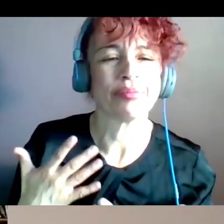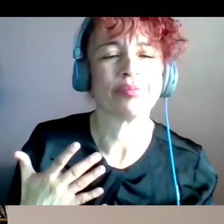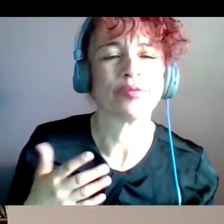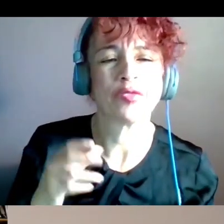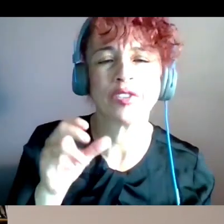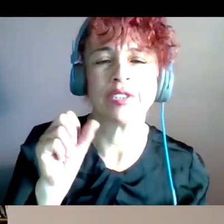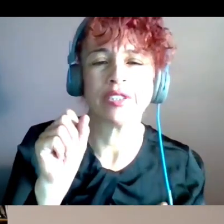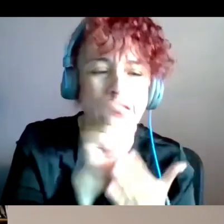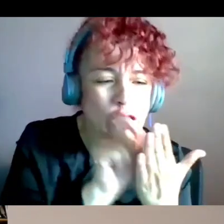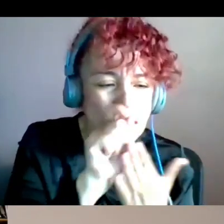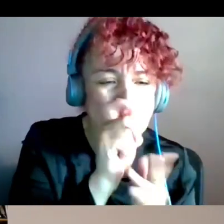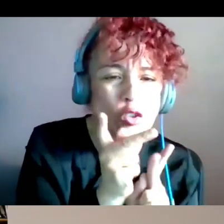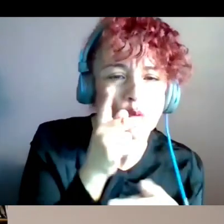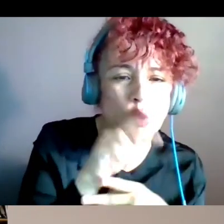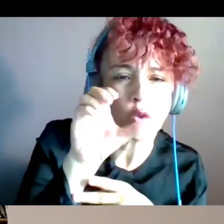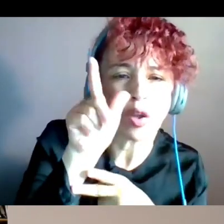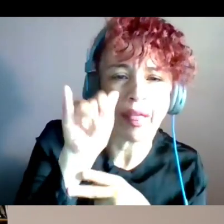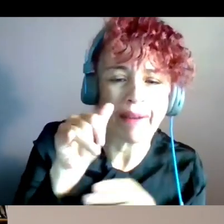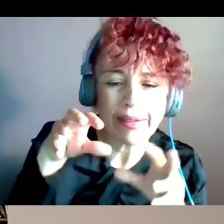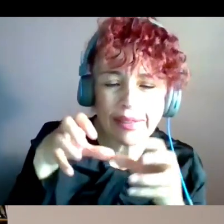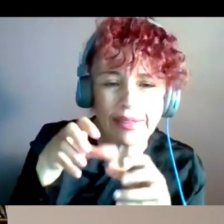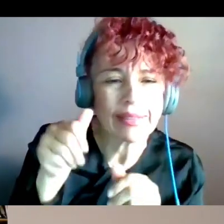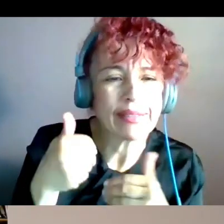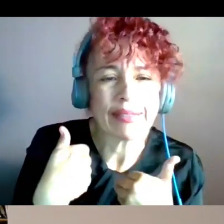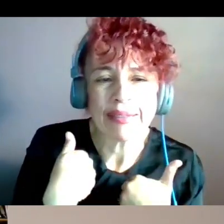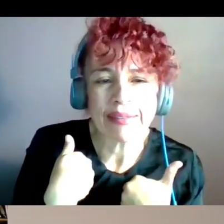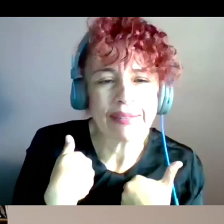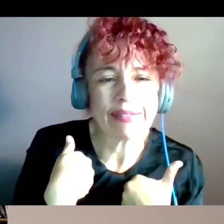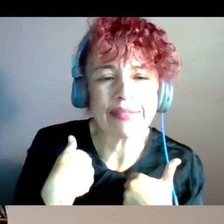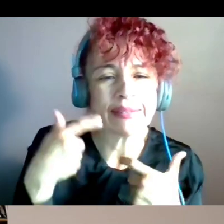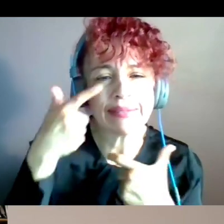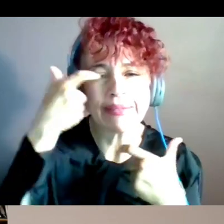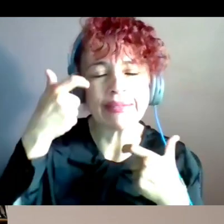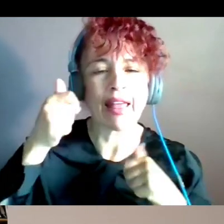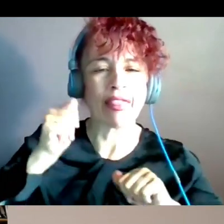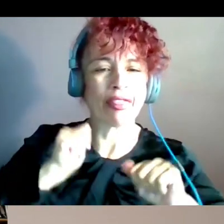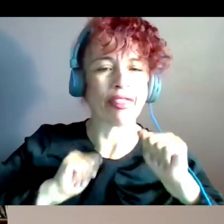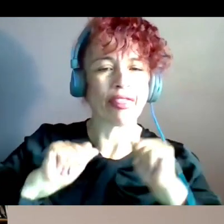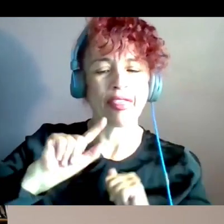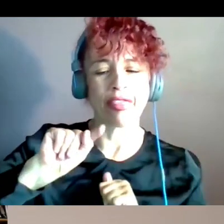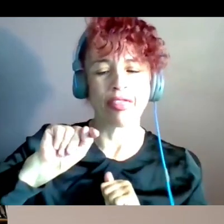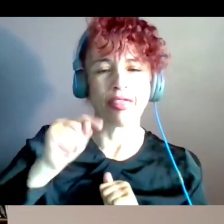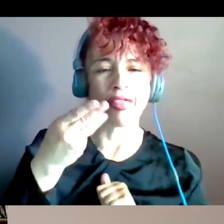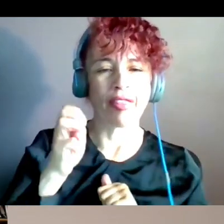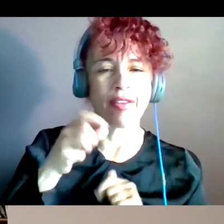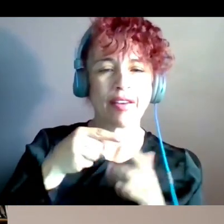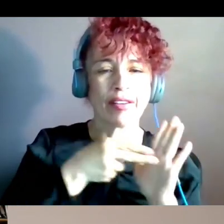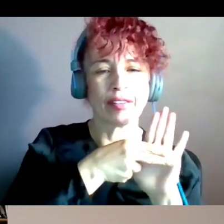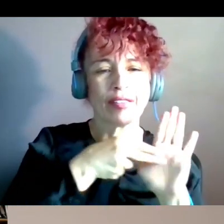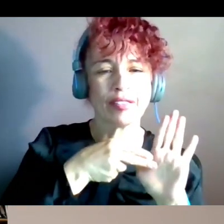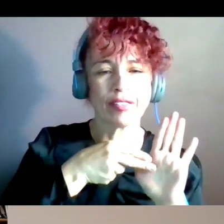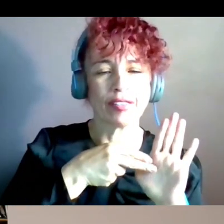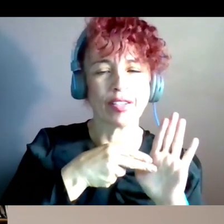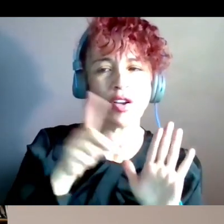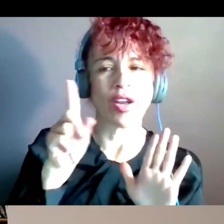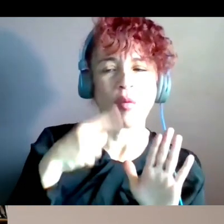sketched and reproduced in clay. And then not everything has to have this big dramatic theme. And it's helped me sort of get back to my roots,